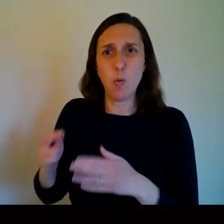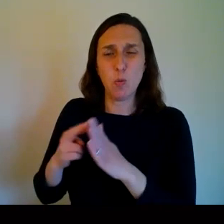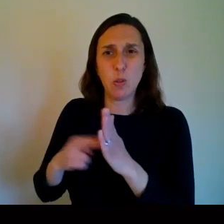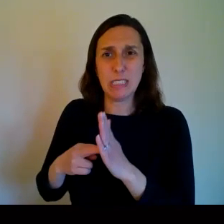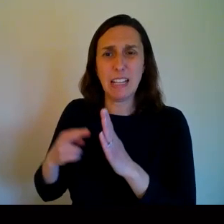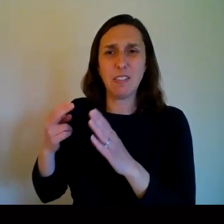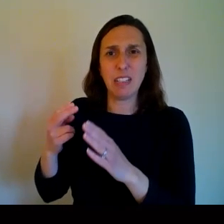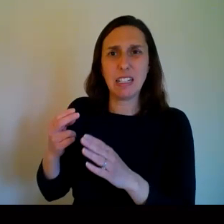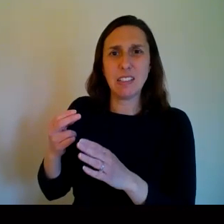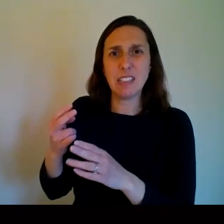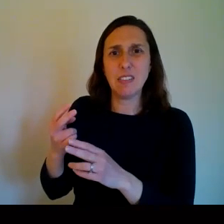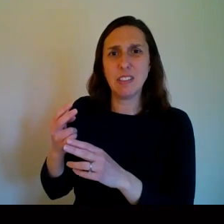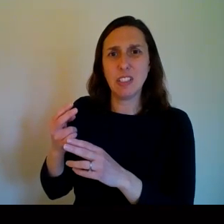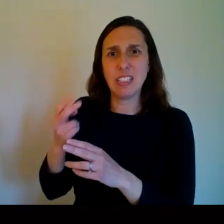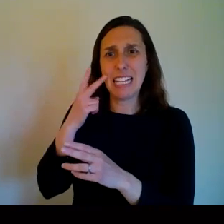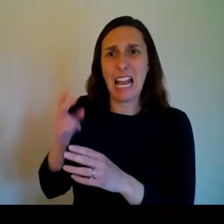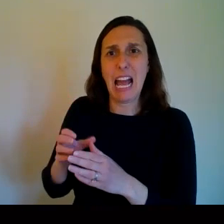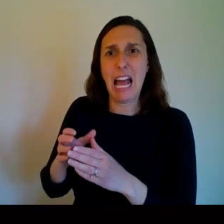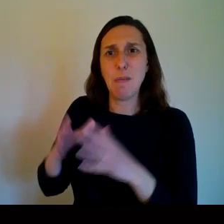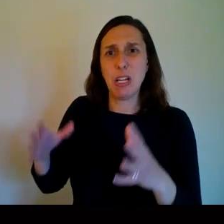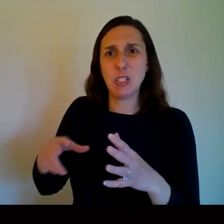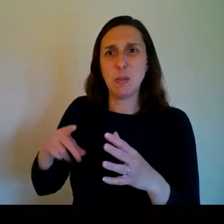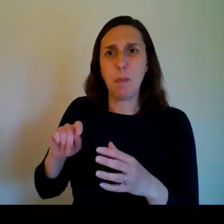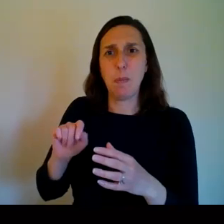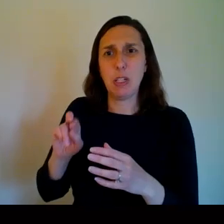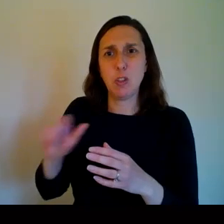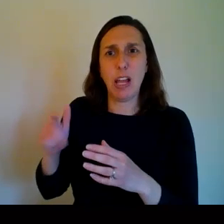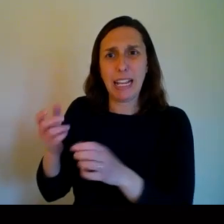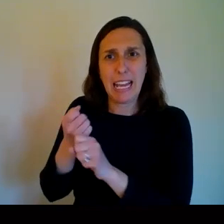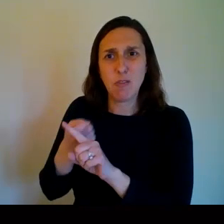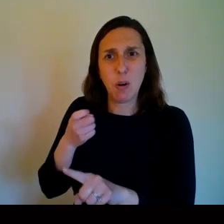how much petroleum I get out of those barrels of oil.